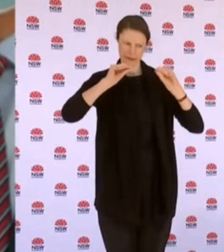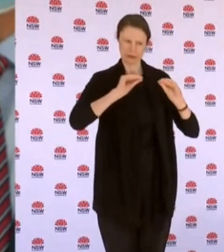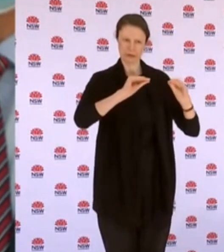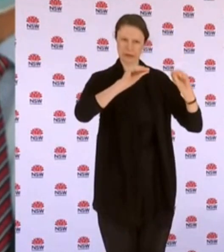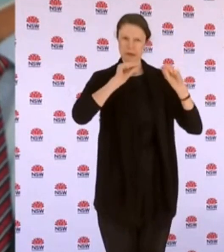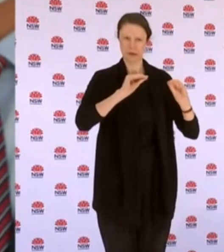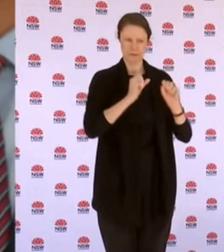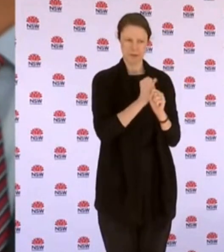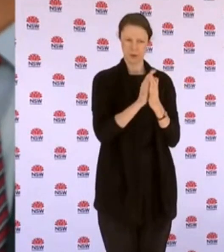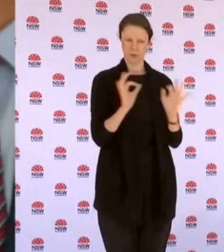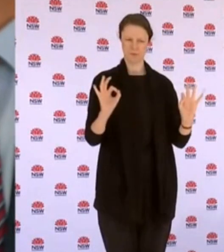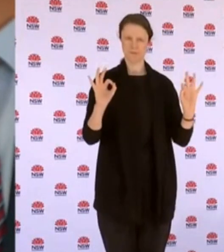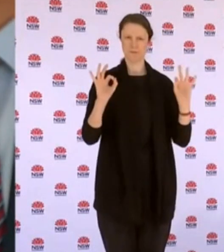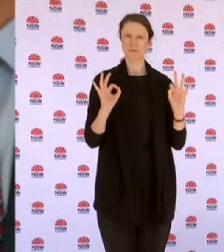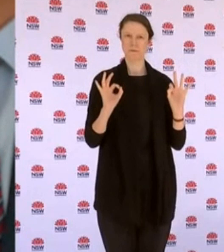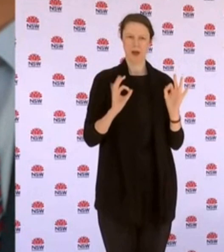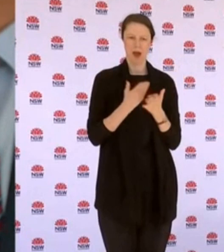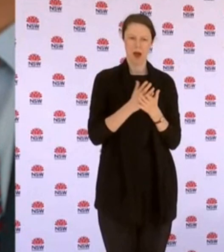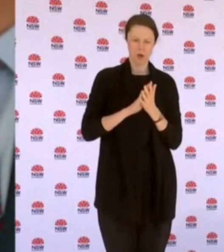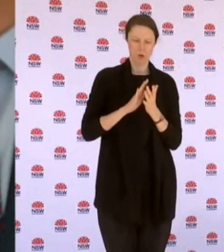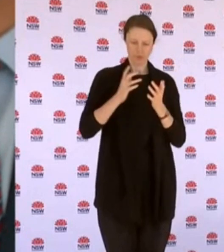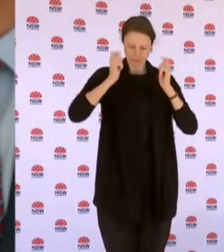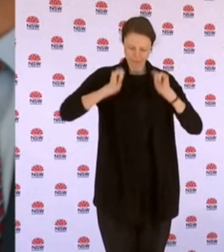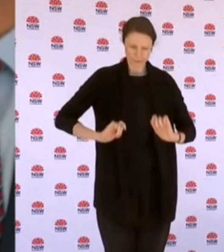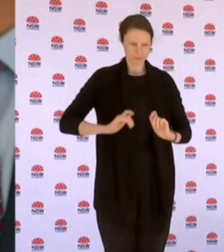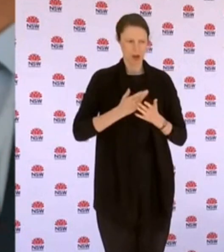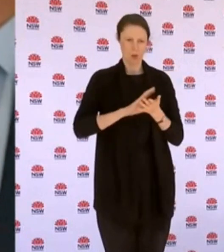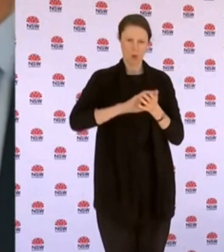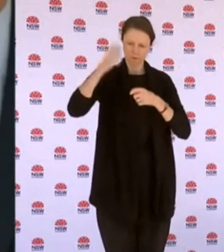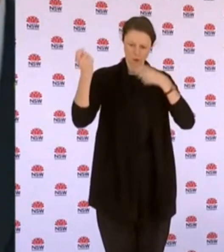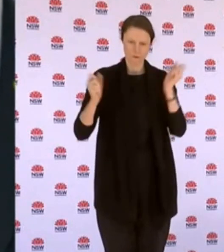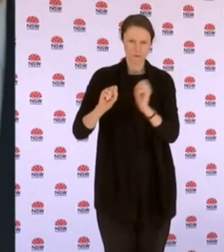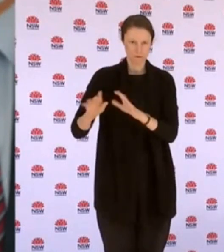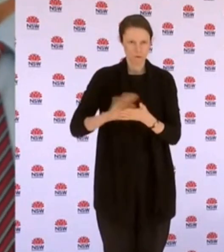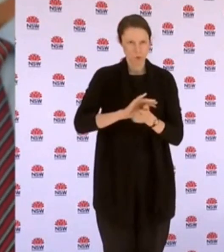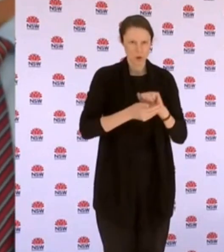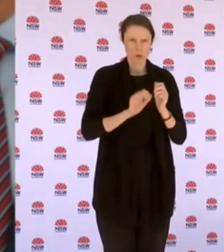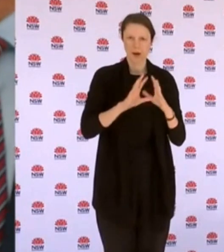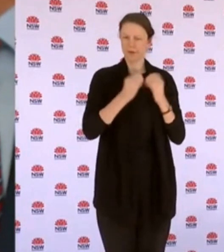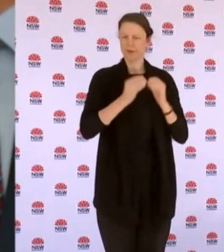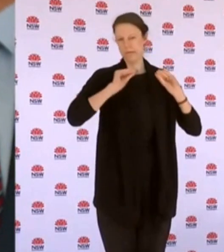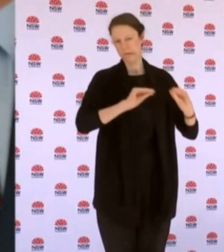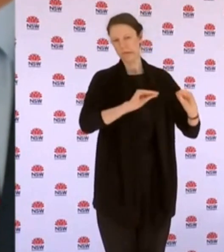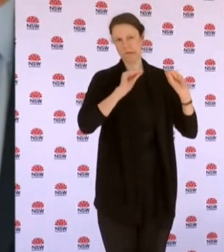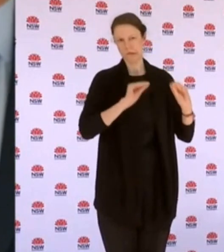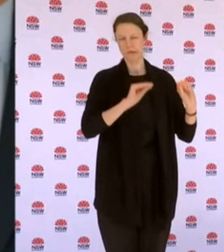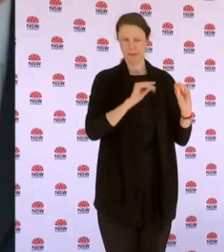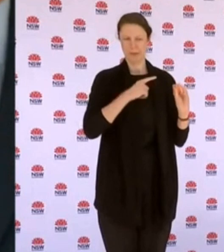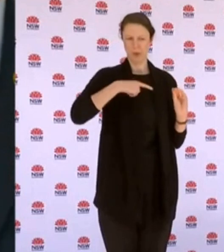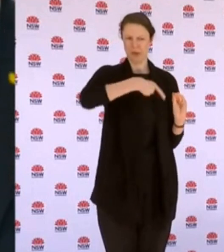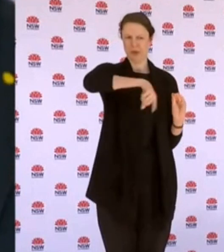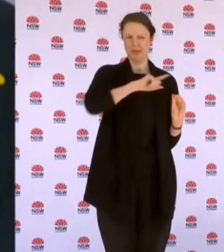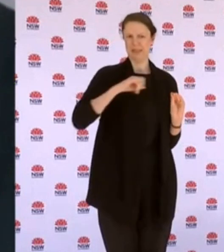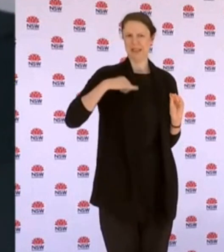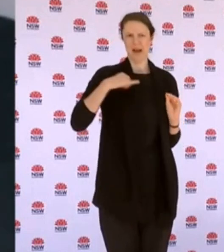because they are so critical and we do not want to see healthcare staff exposed. John, the Premier said that you advise that too